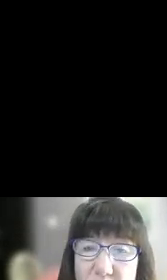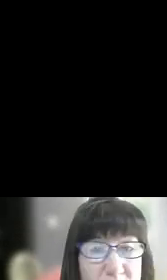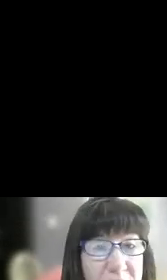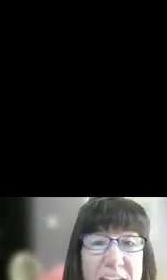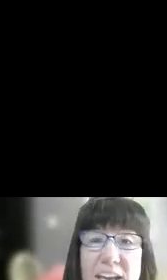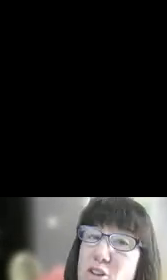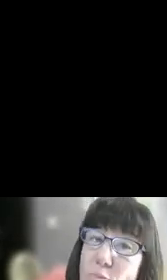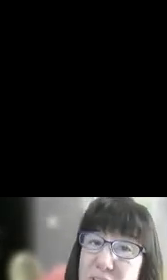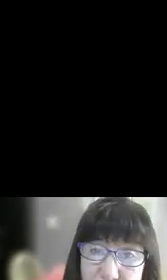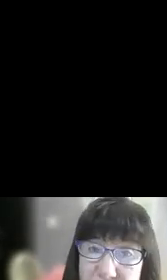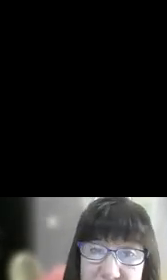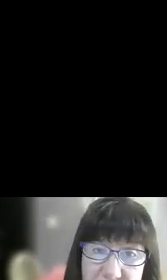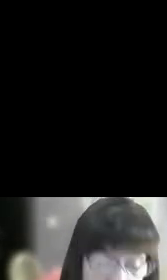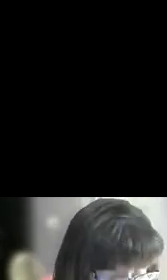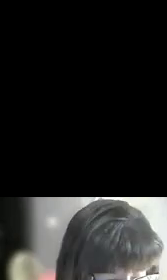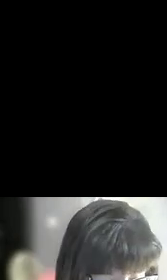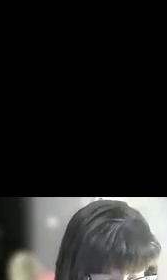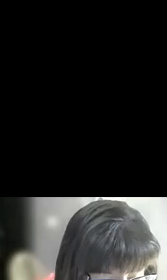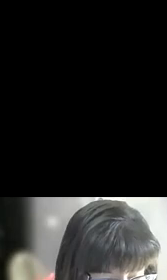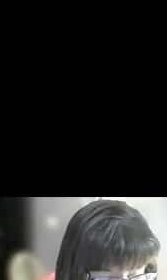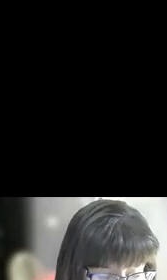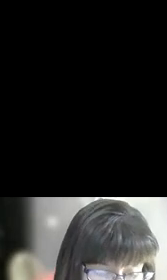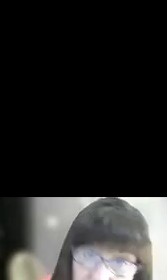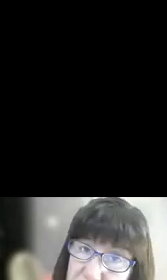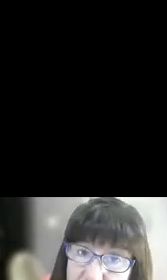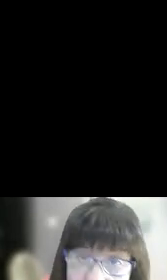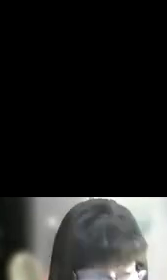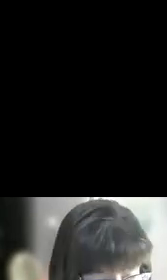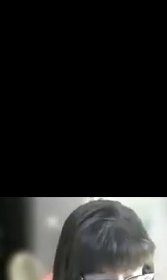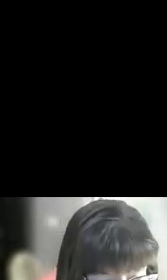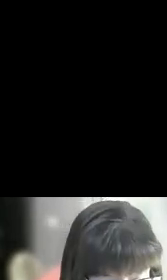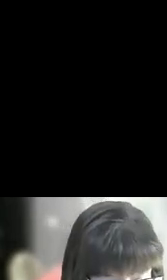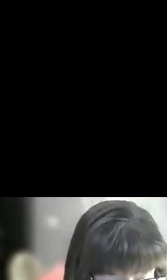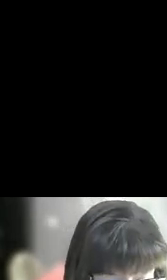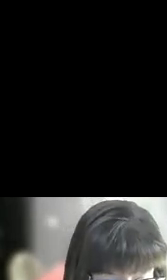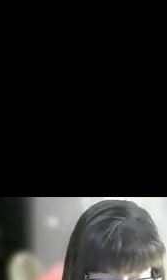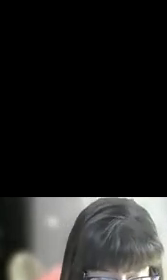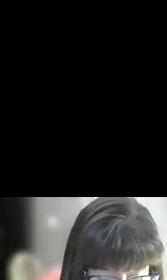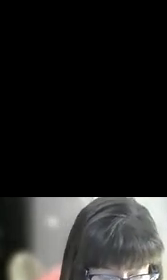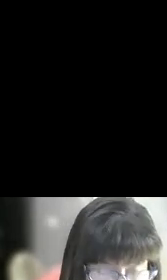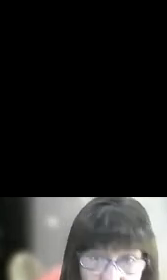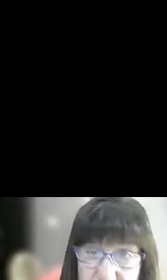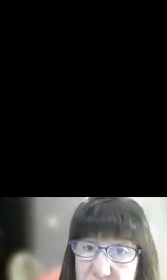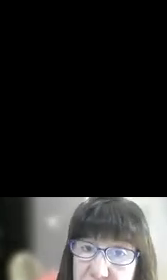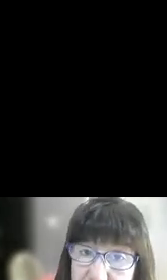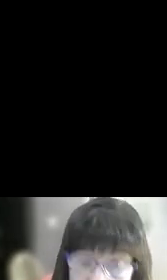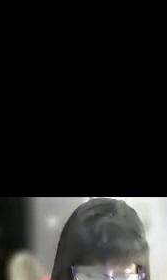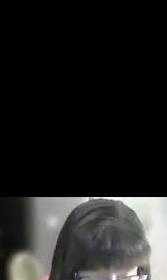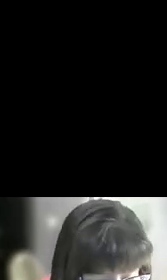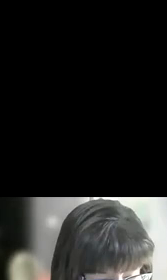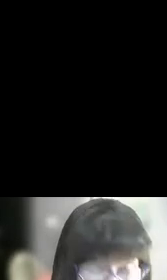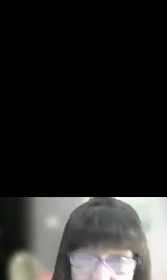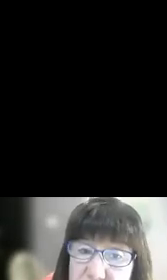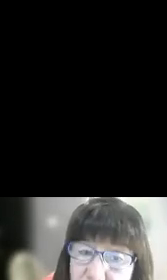so don't forget and don't be afraid to contact us. I encourage you to take a photo of this slide or go to the website using the link that we